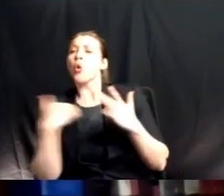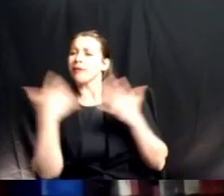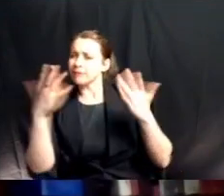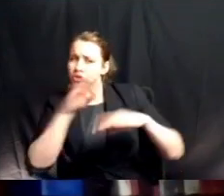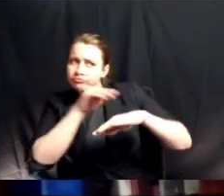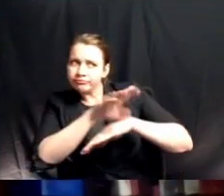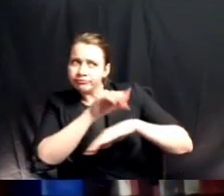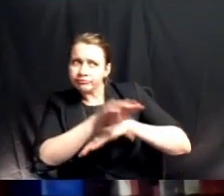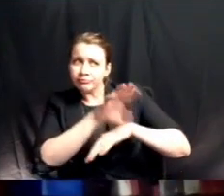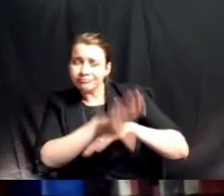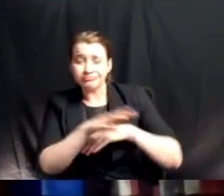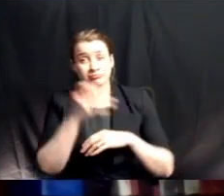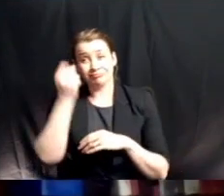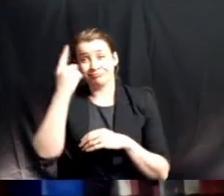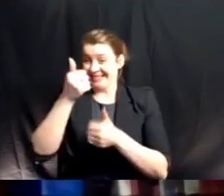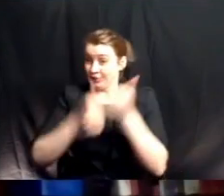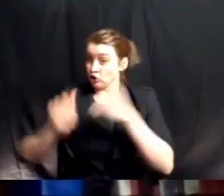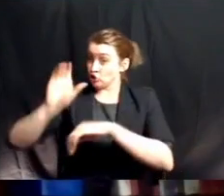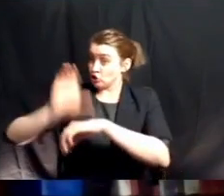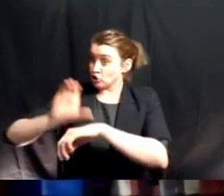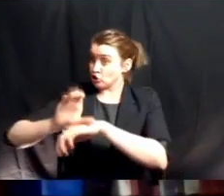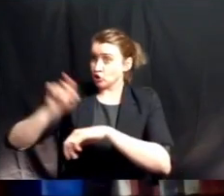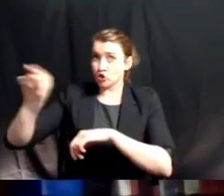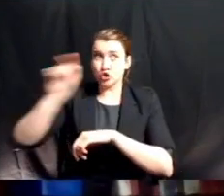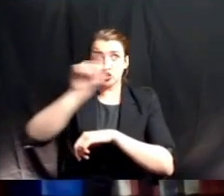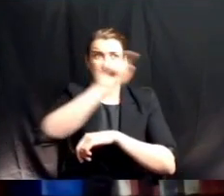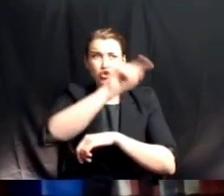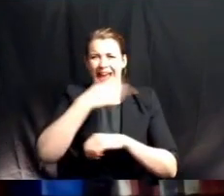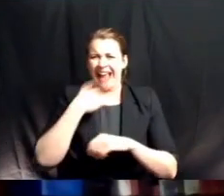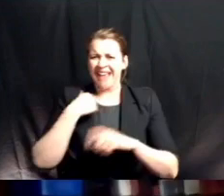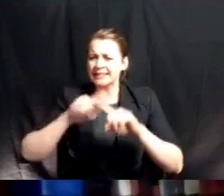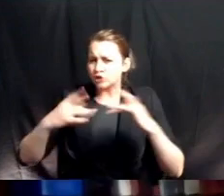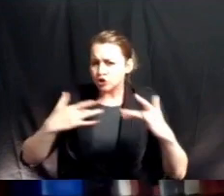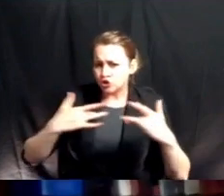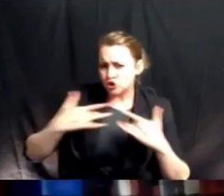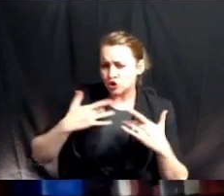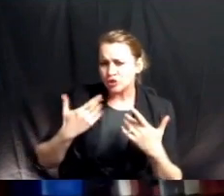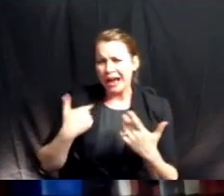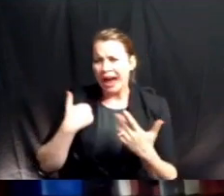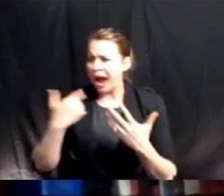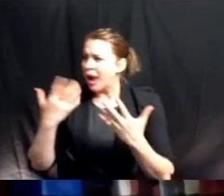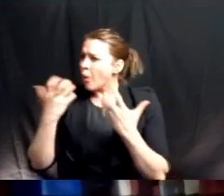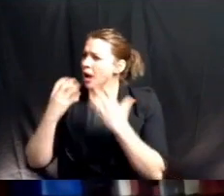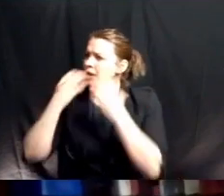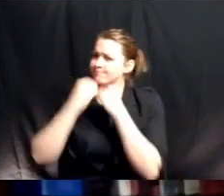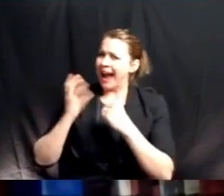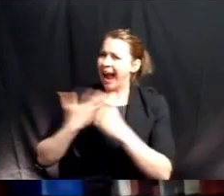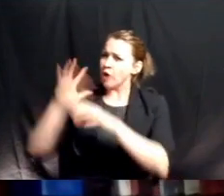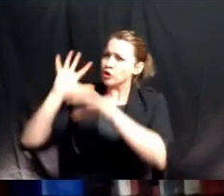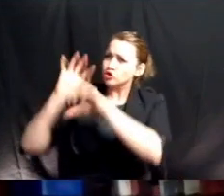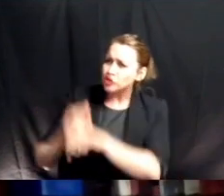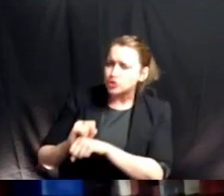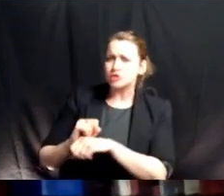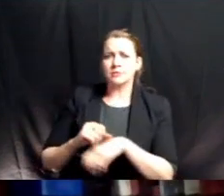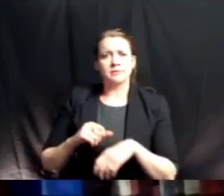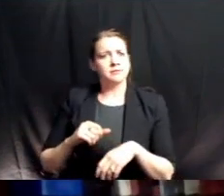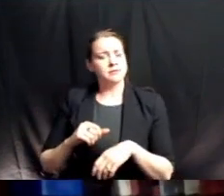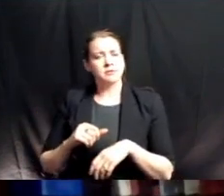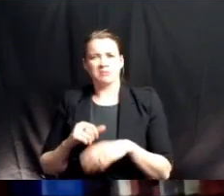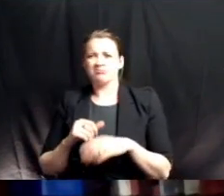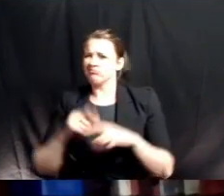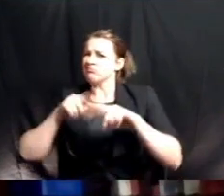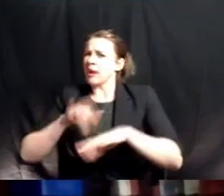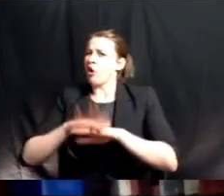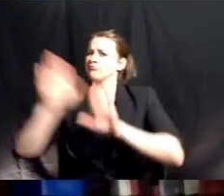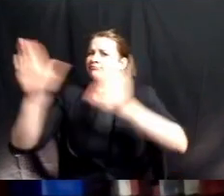has a different set of concerns about the rituals of their particular denomination. And